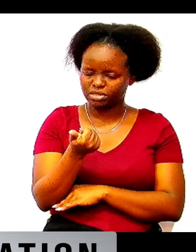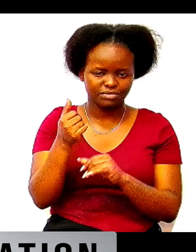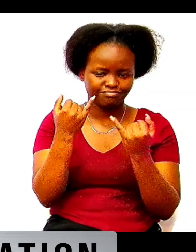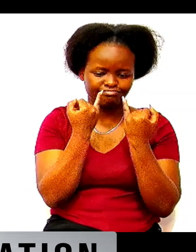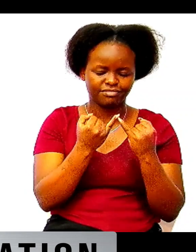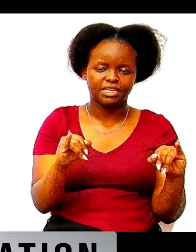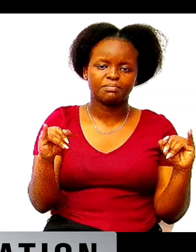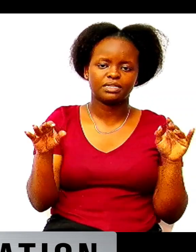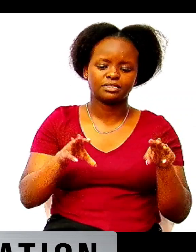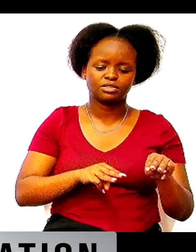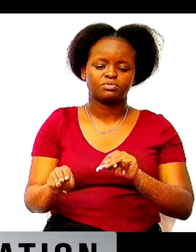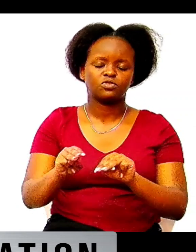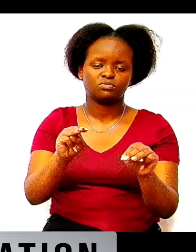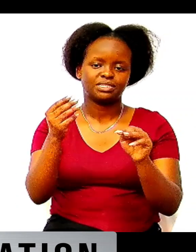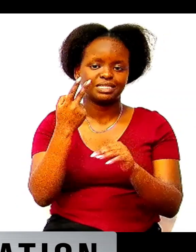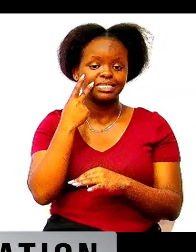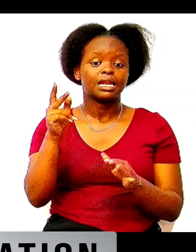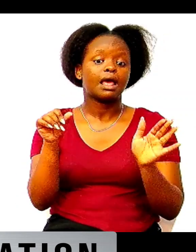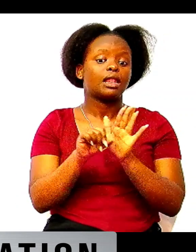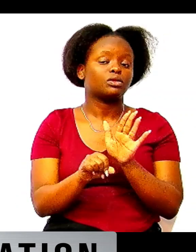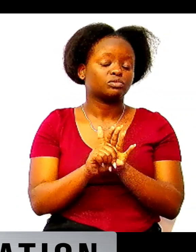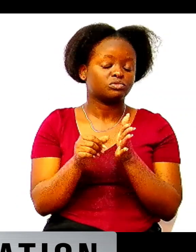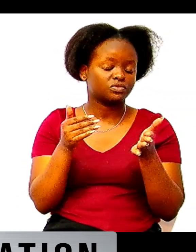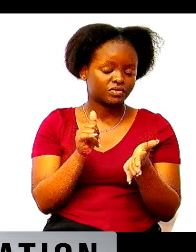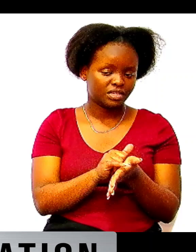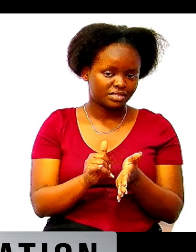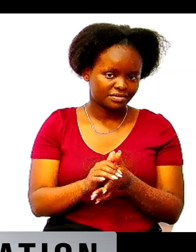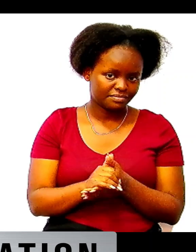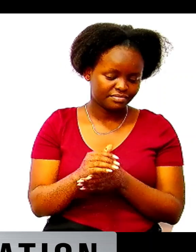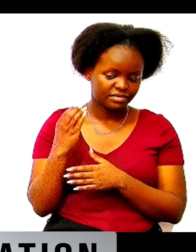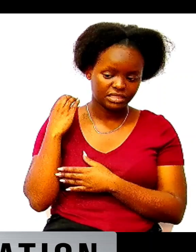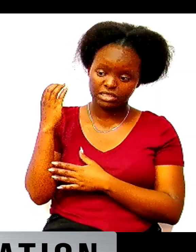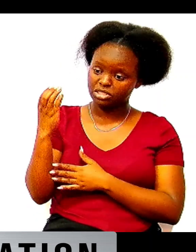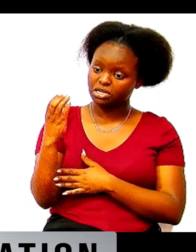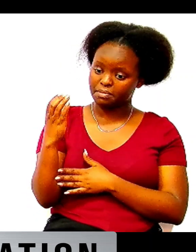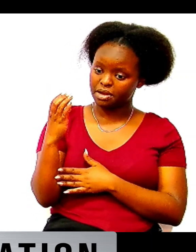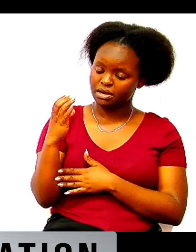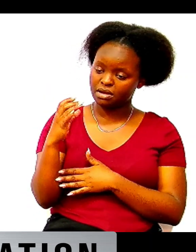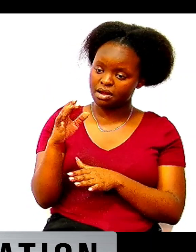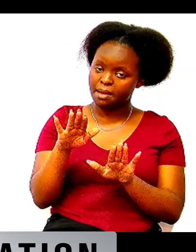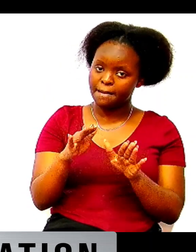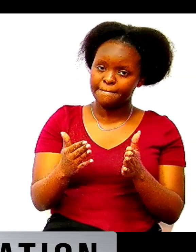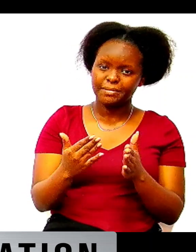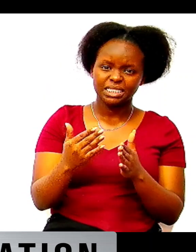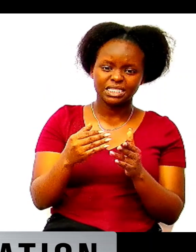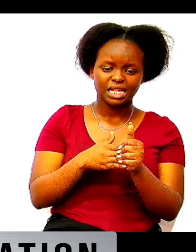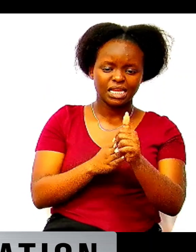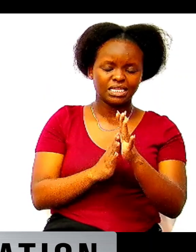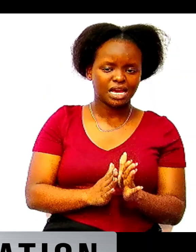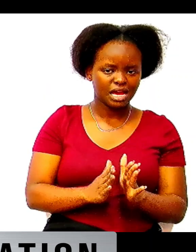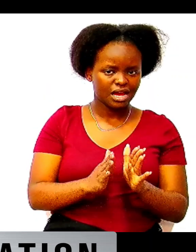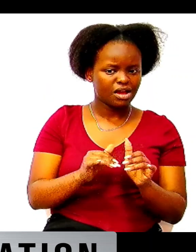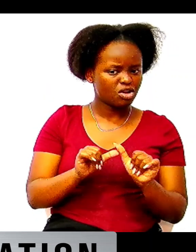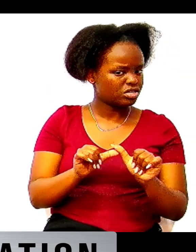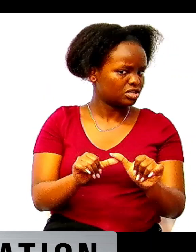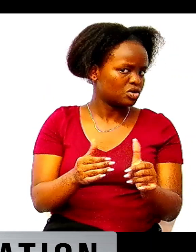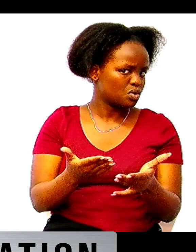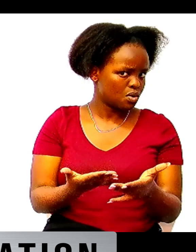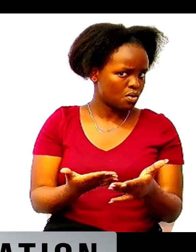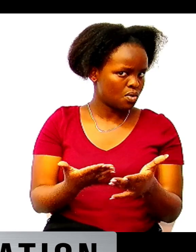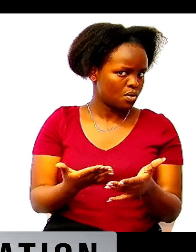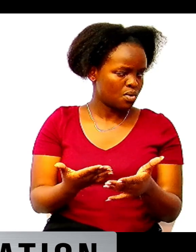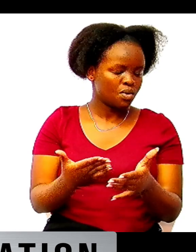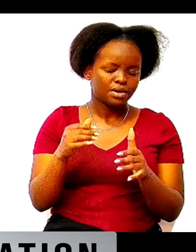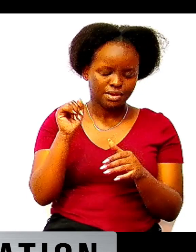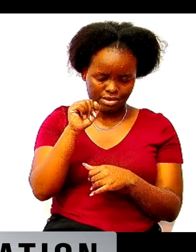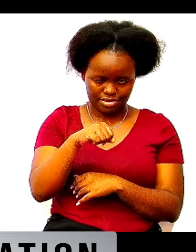movement. And we've seen a lot of that. Your chairman, was it party leader, Bob Njagi? Is he the chairman? Is he the party leader? He's the chairman